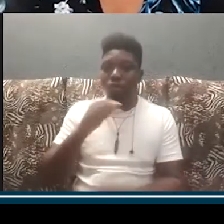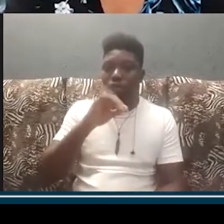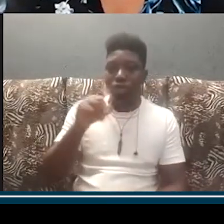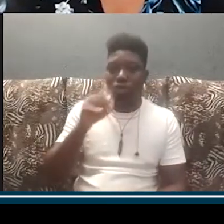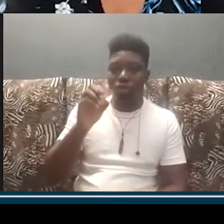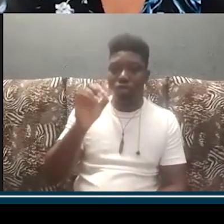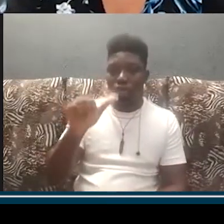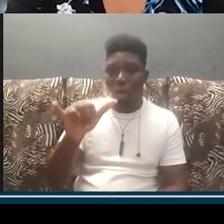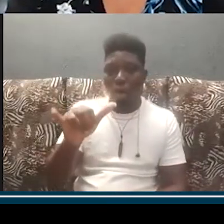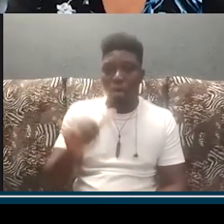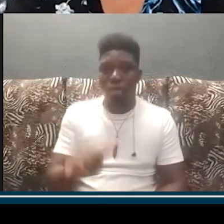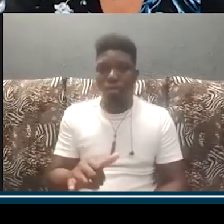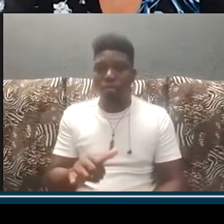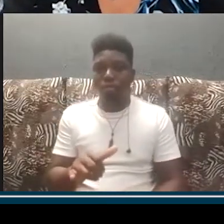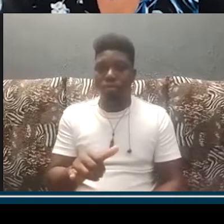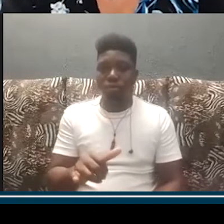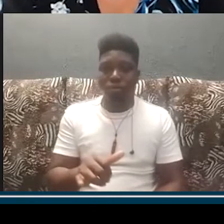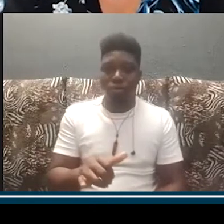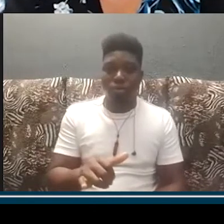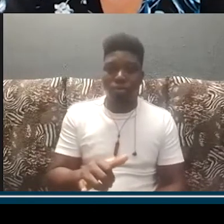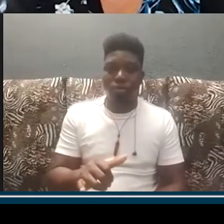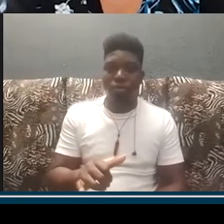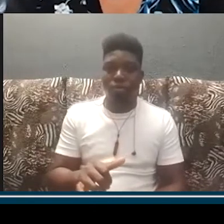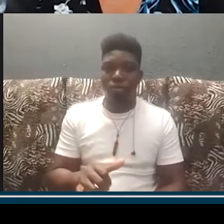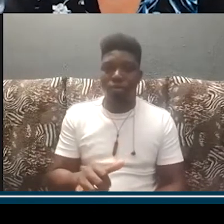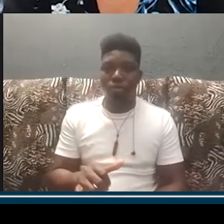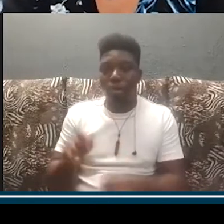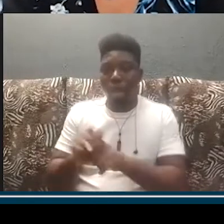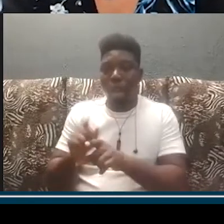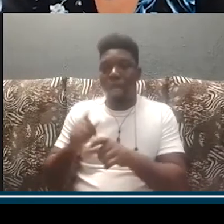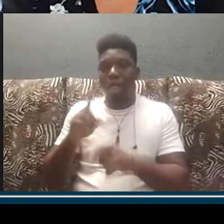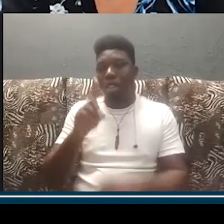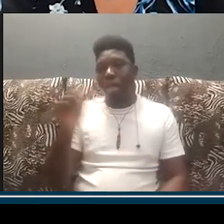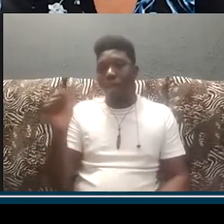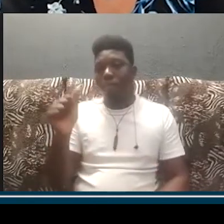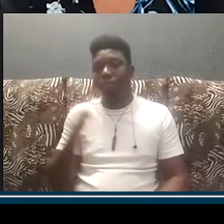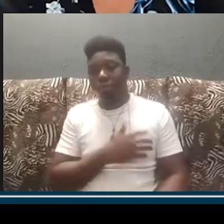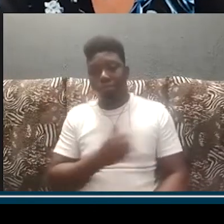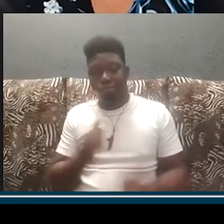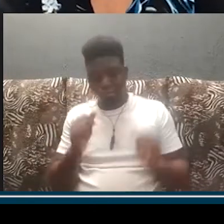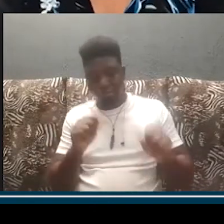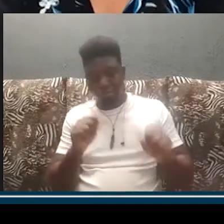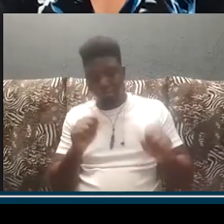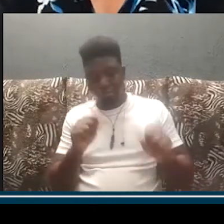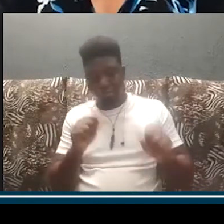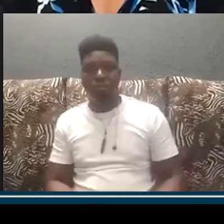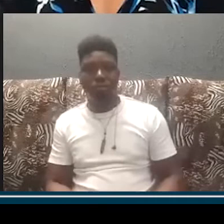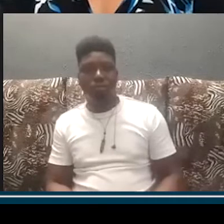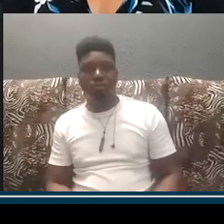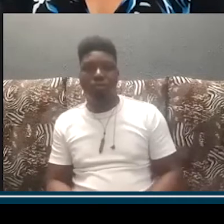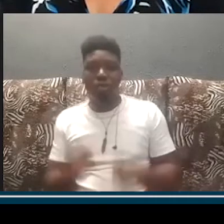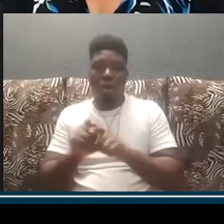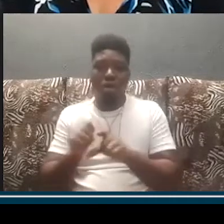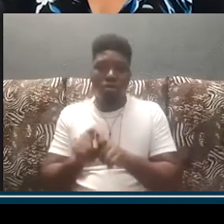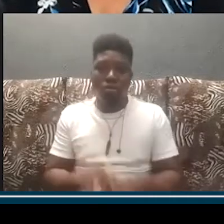that are disabled are only able to earn a certain amount. There's also that it can